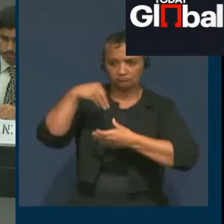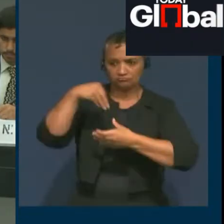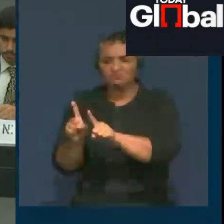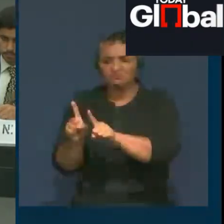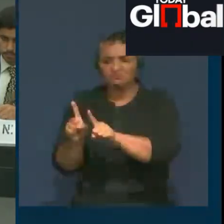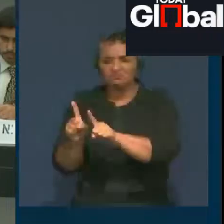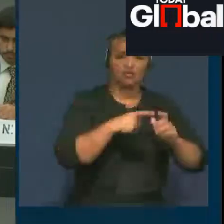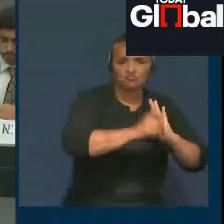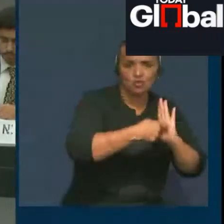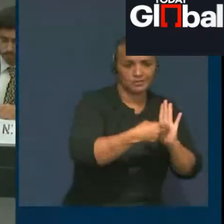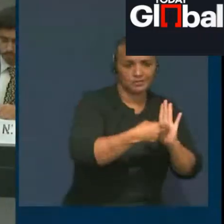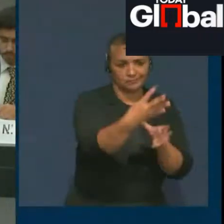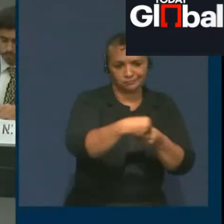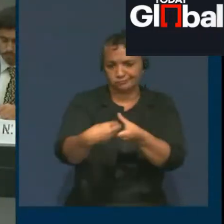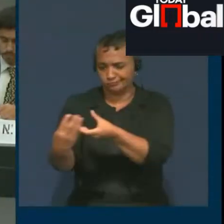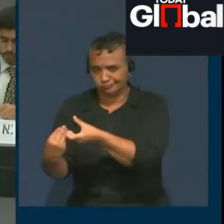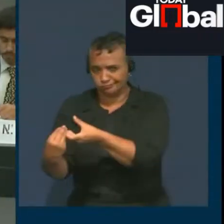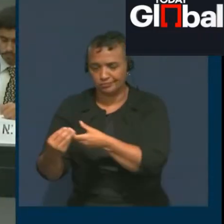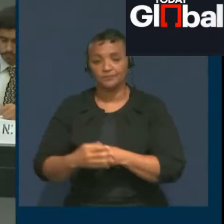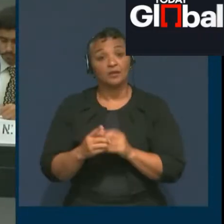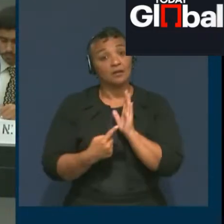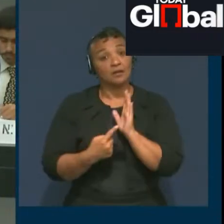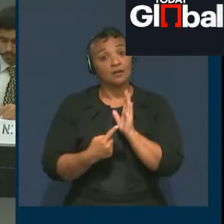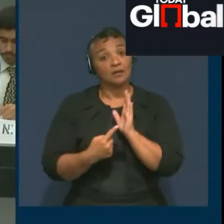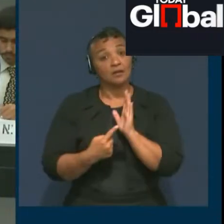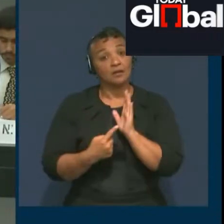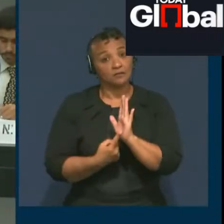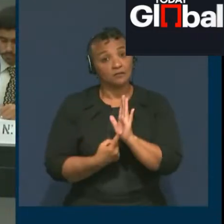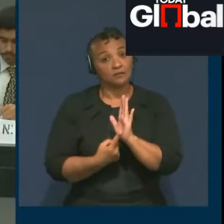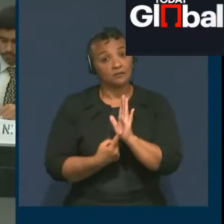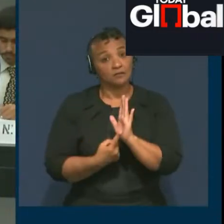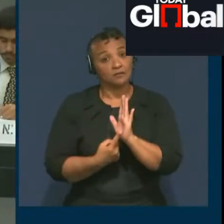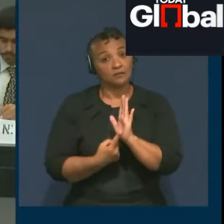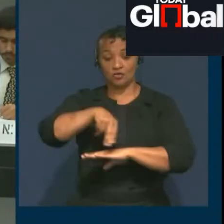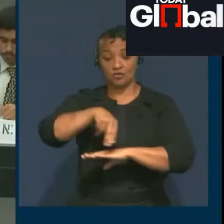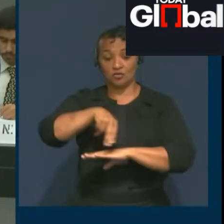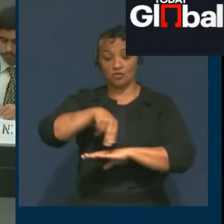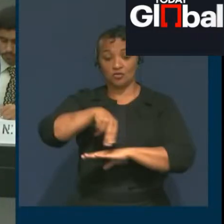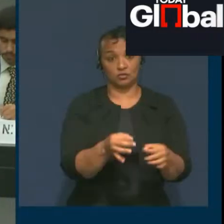initiatives. The National Strategy for Autism